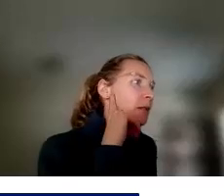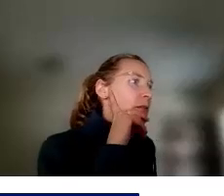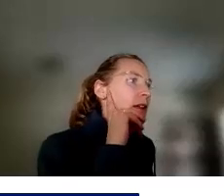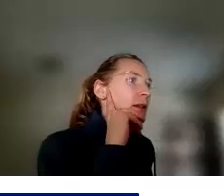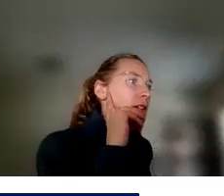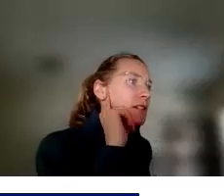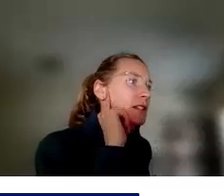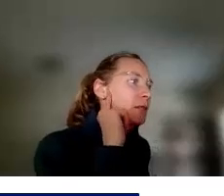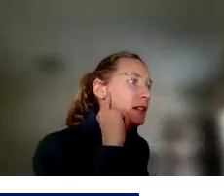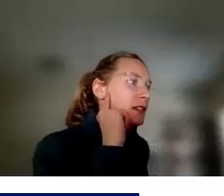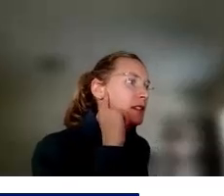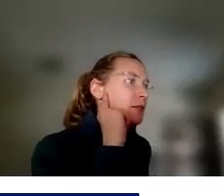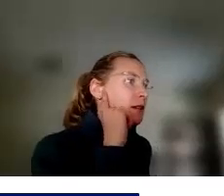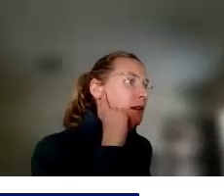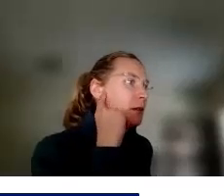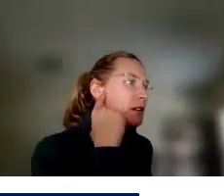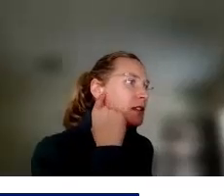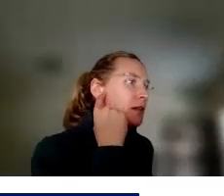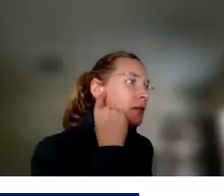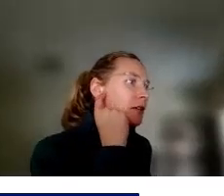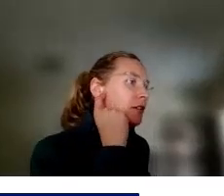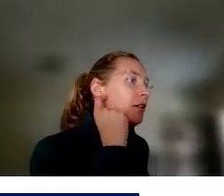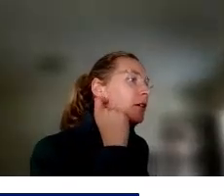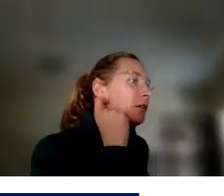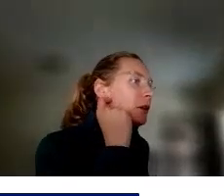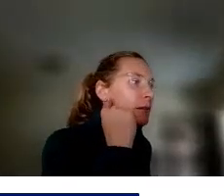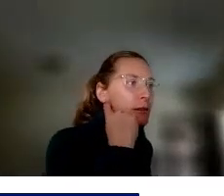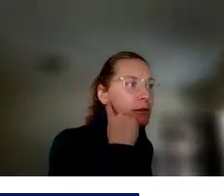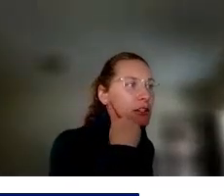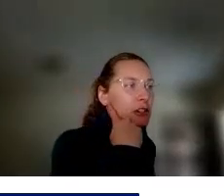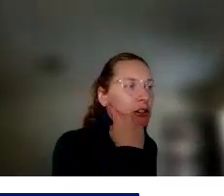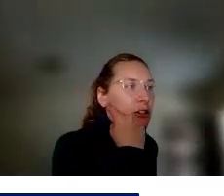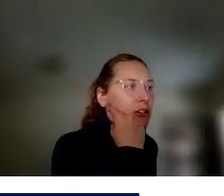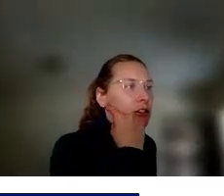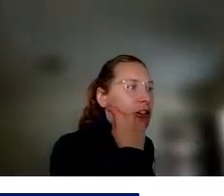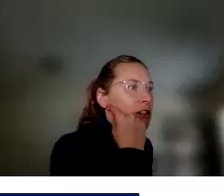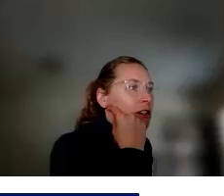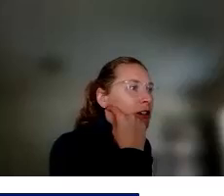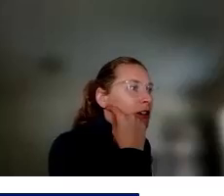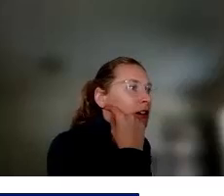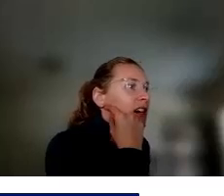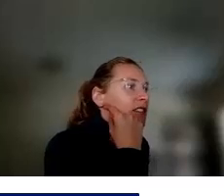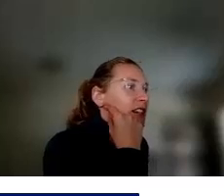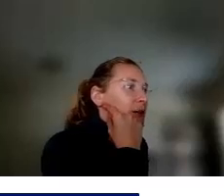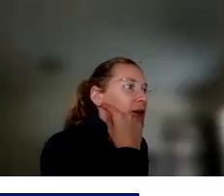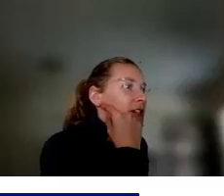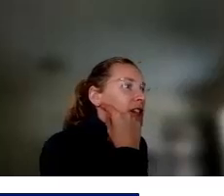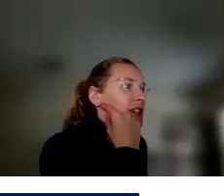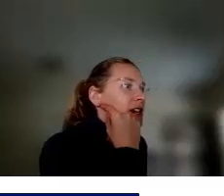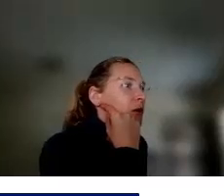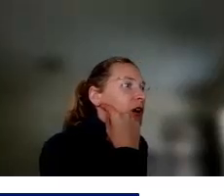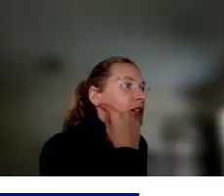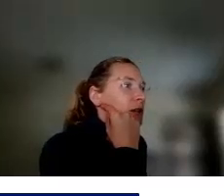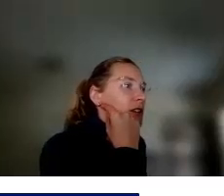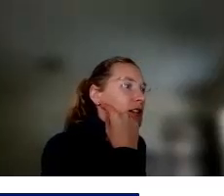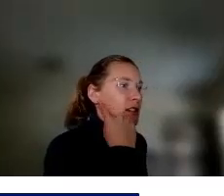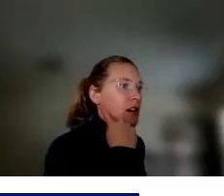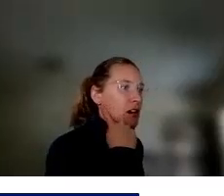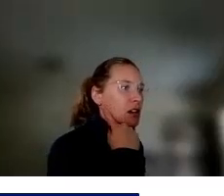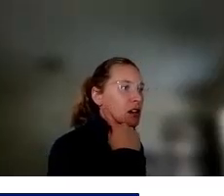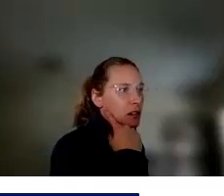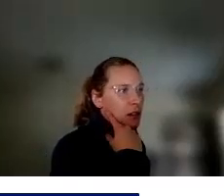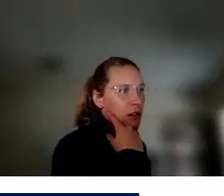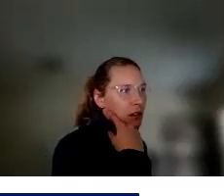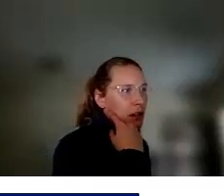wants to be able to play with her siblings. Being able to sit up on her own will help her reach her goal. Javier wants to take walks with